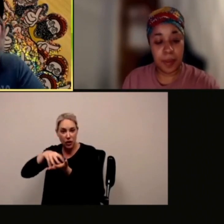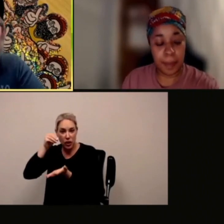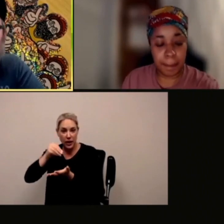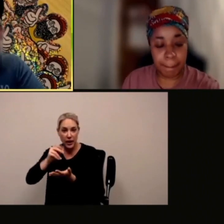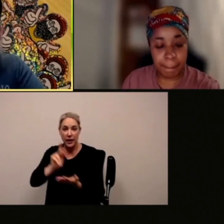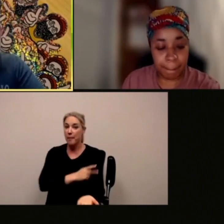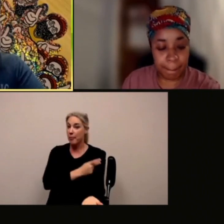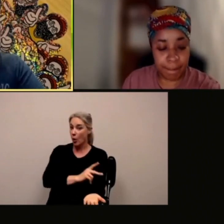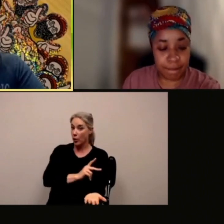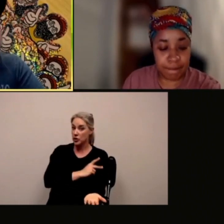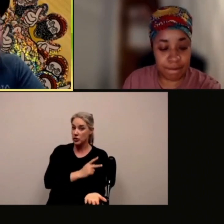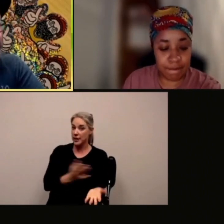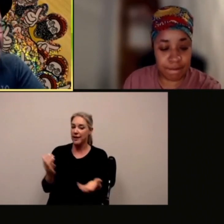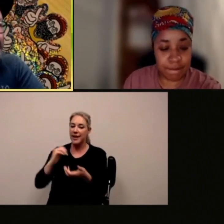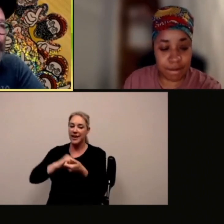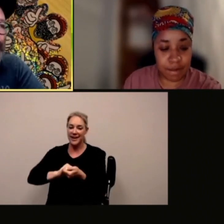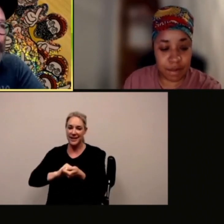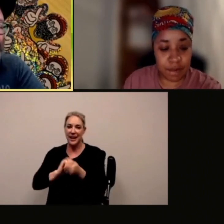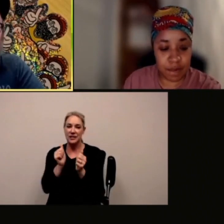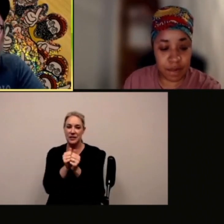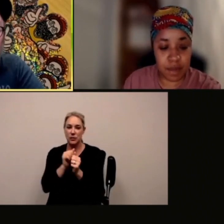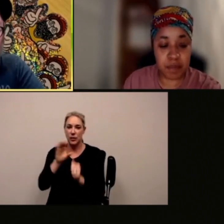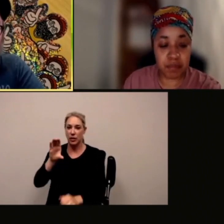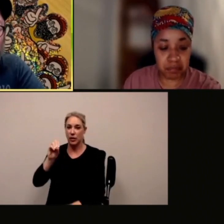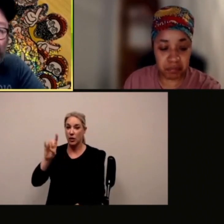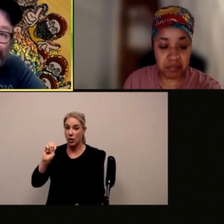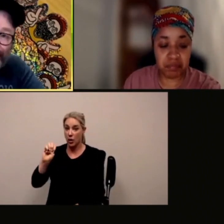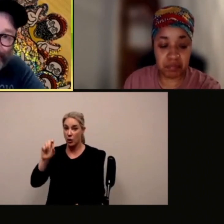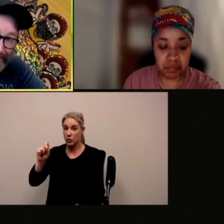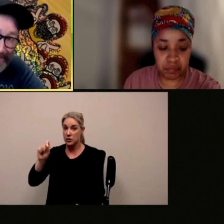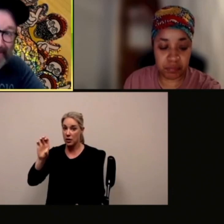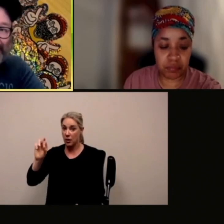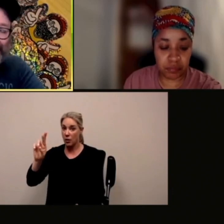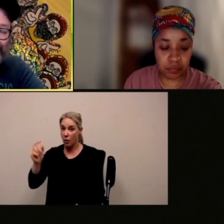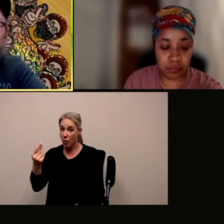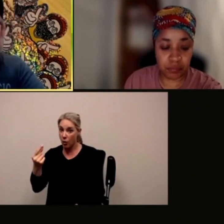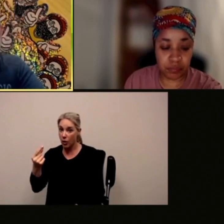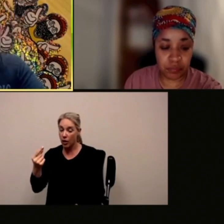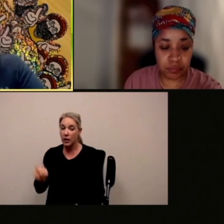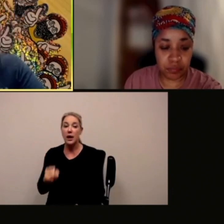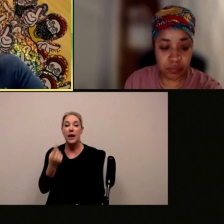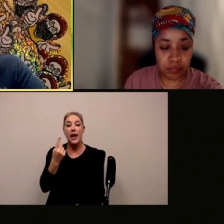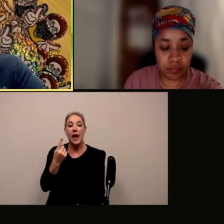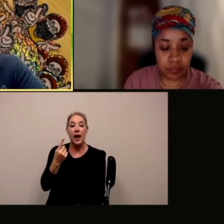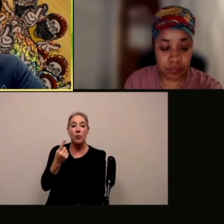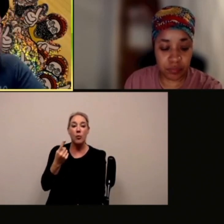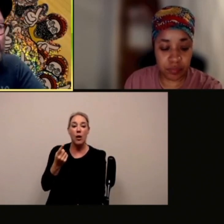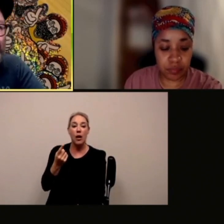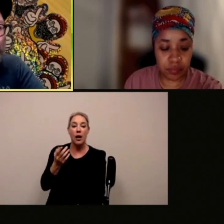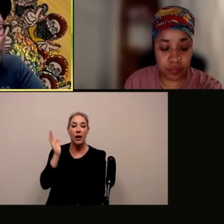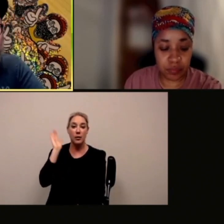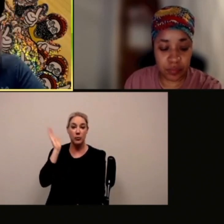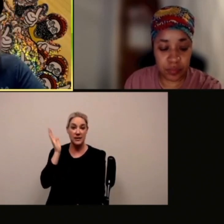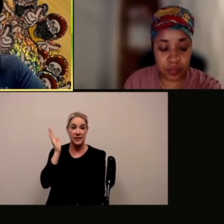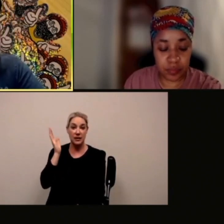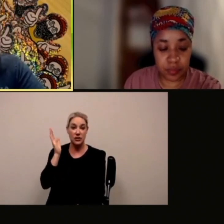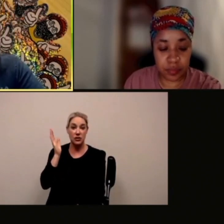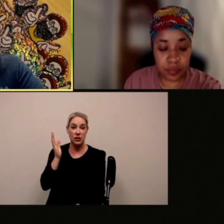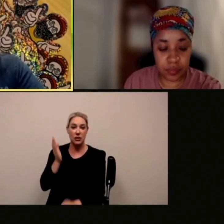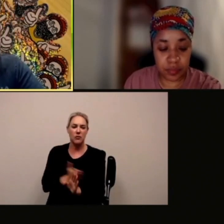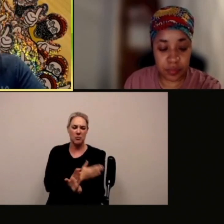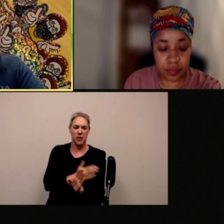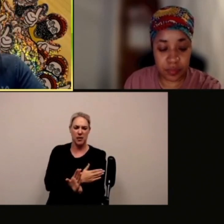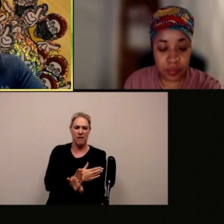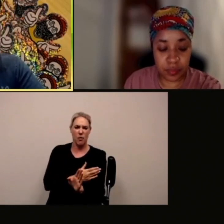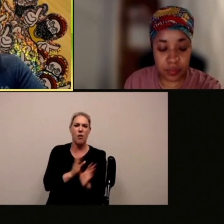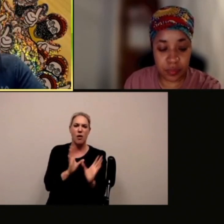to thecode.org. One of the educators who presented in the session before this, Lauren Barris from New York, White Plains, I